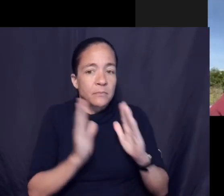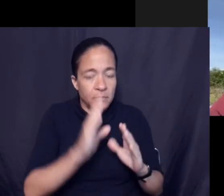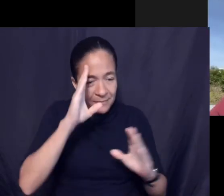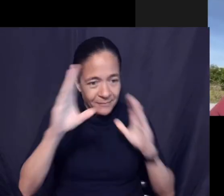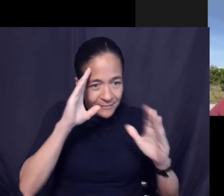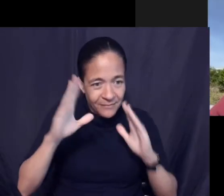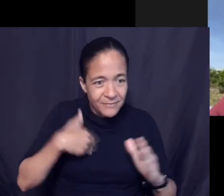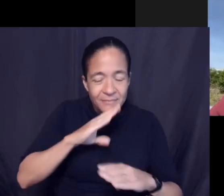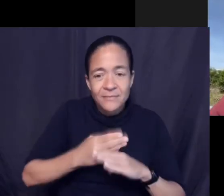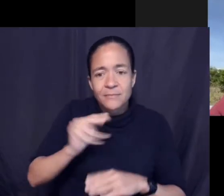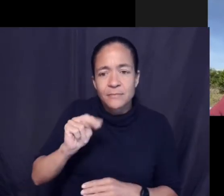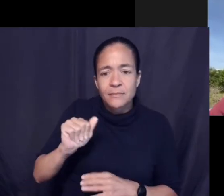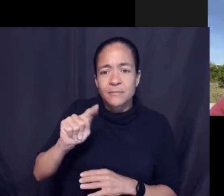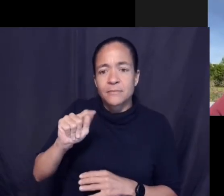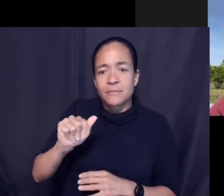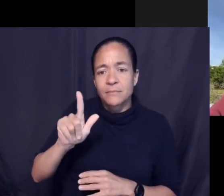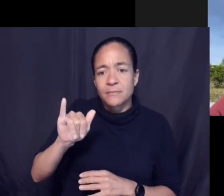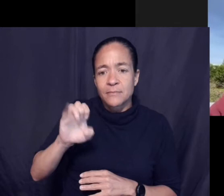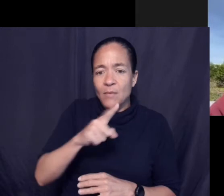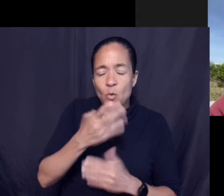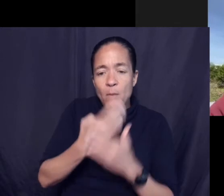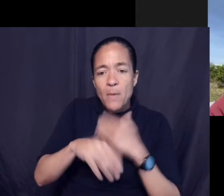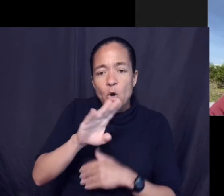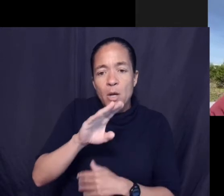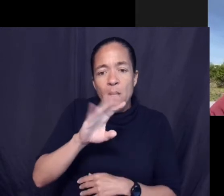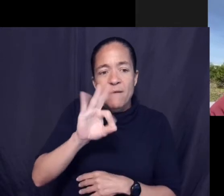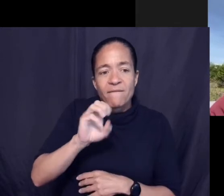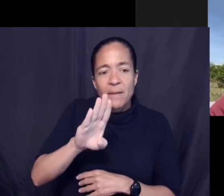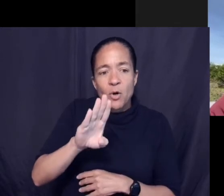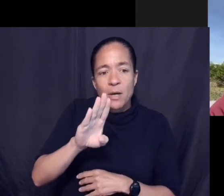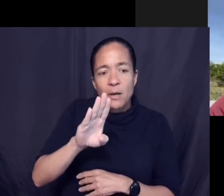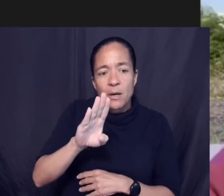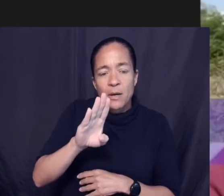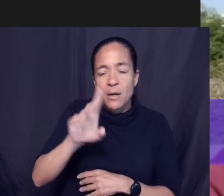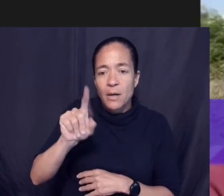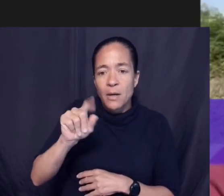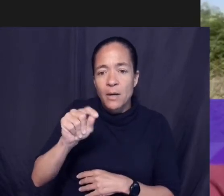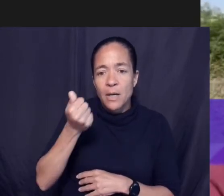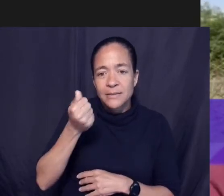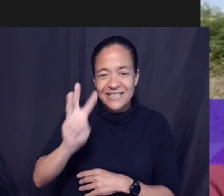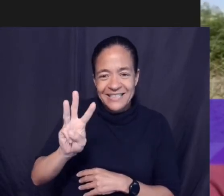Hello. My daughter is Natalie Stewart. She was born in February